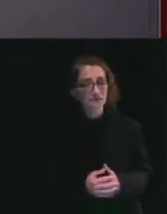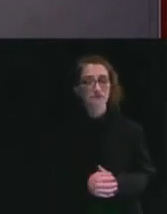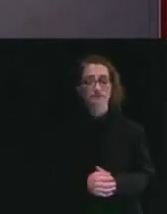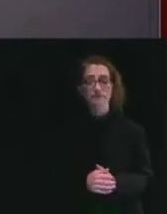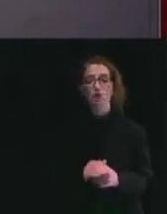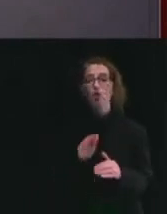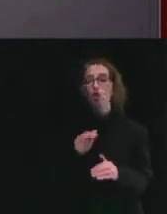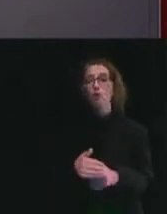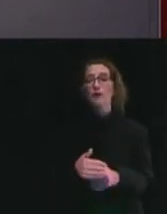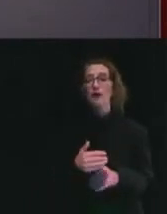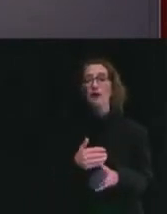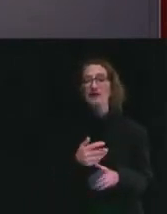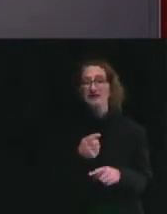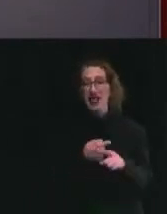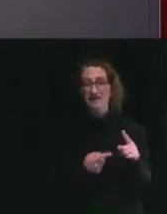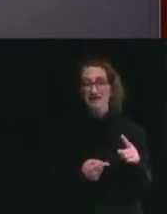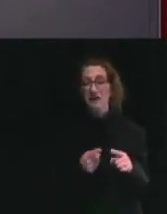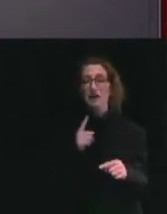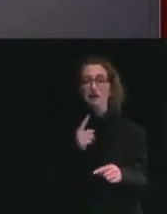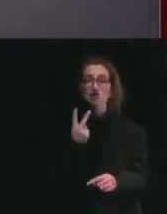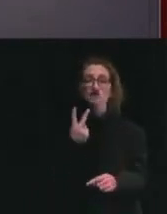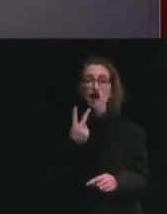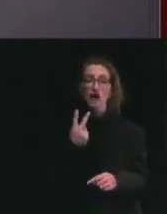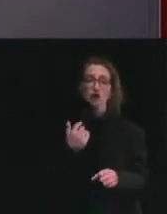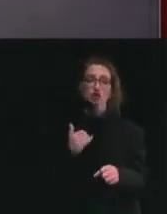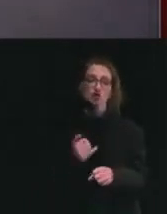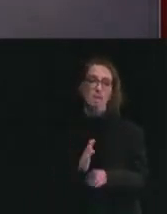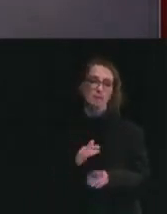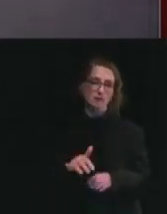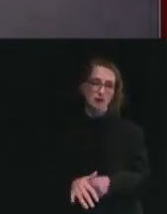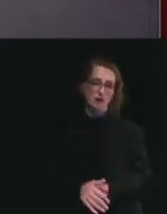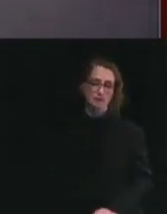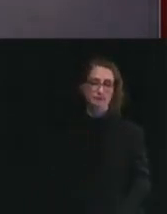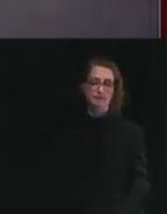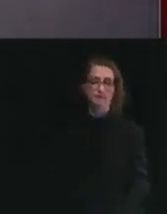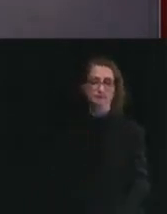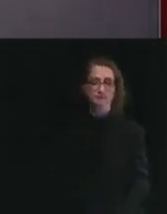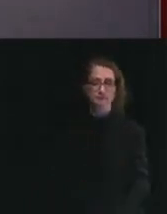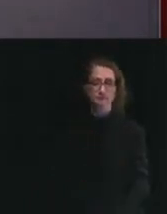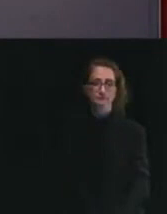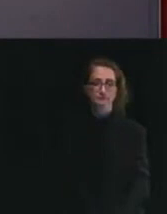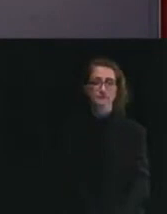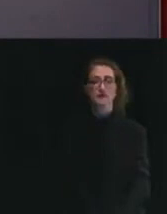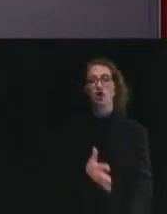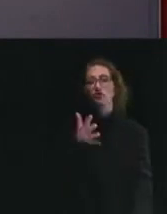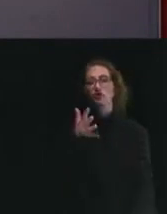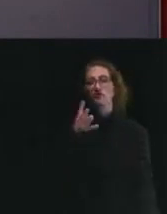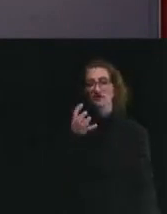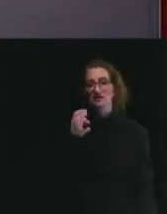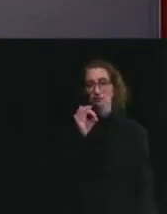More than half had at least two jobs. And a third had three jobs and more.